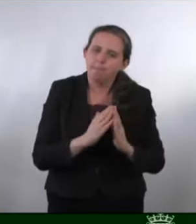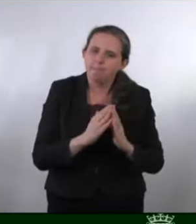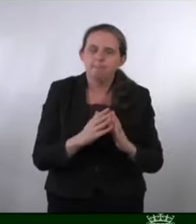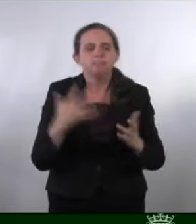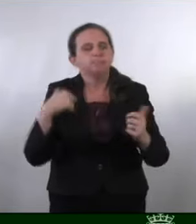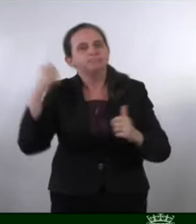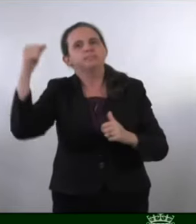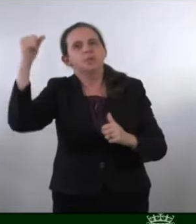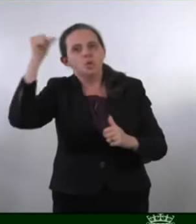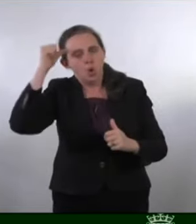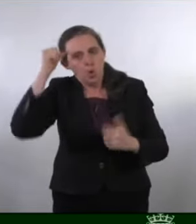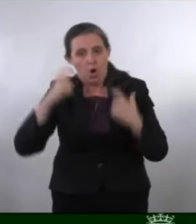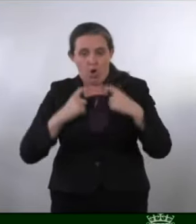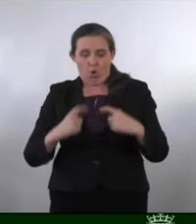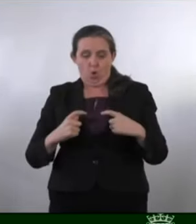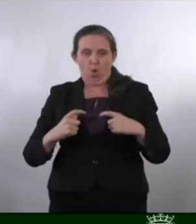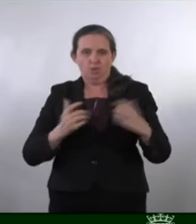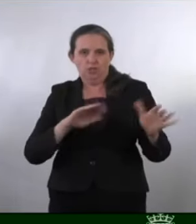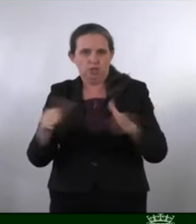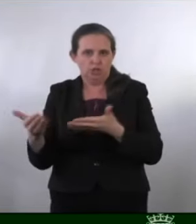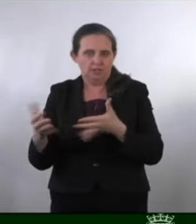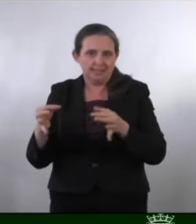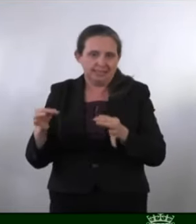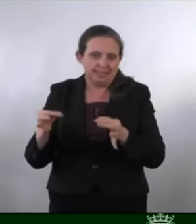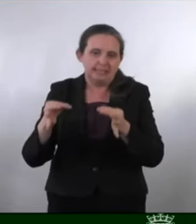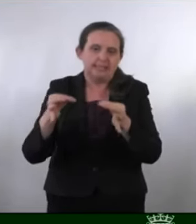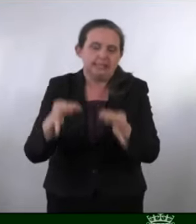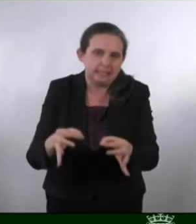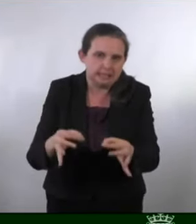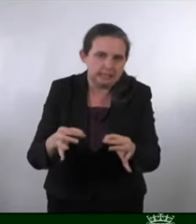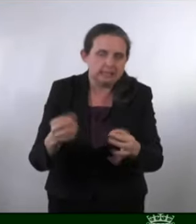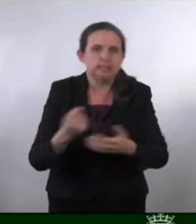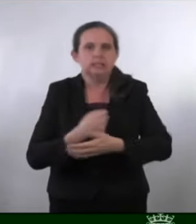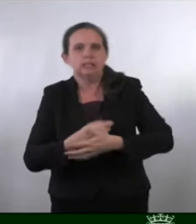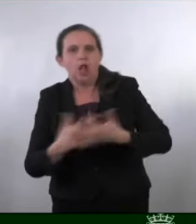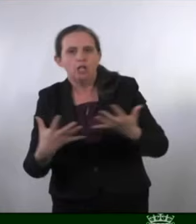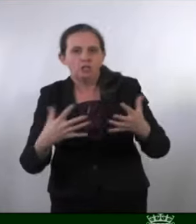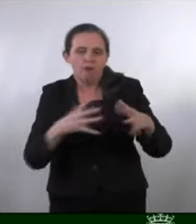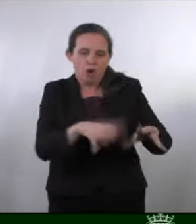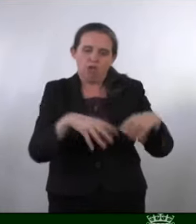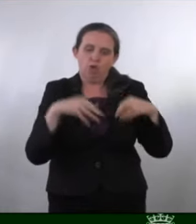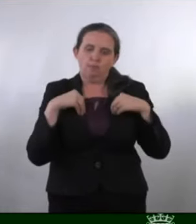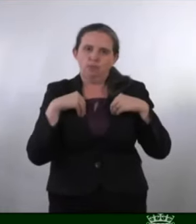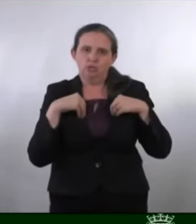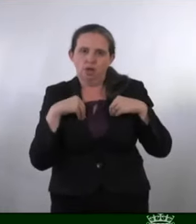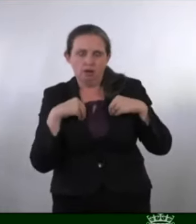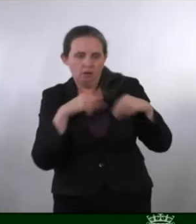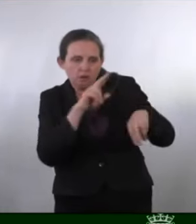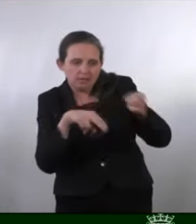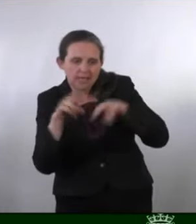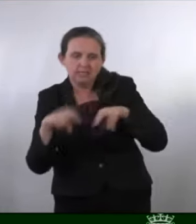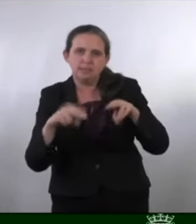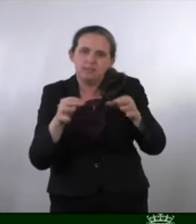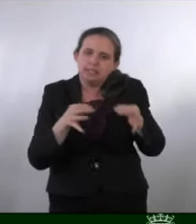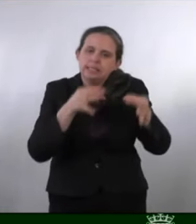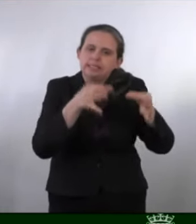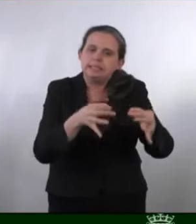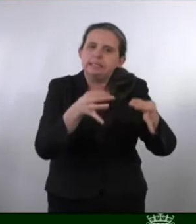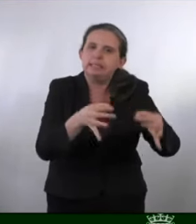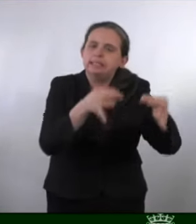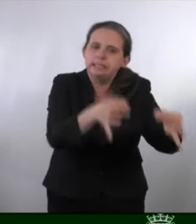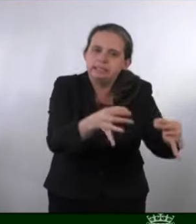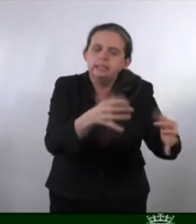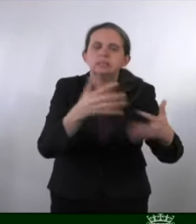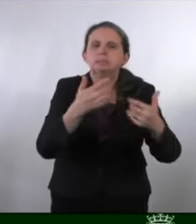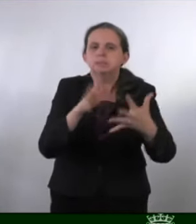meant that a number of adoptions have been held up. I'm meeting with my right honourable friend, the Secretary of State for Justice, to see what